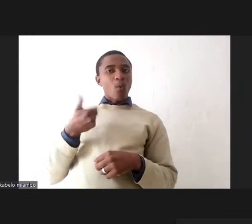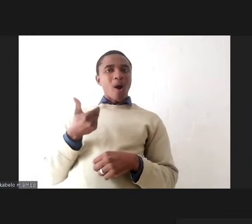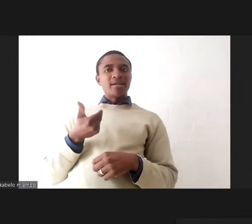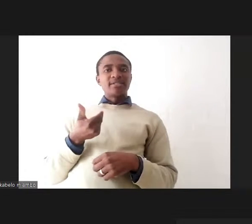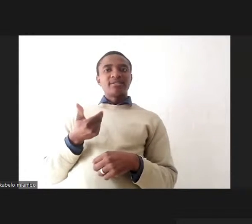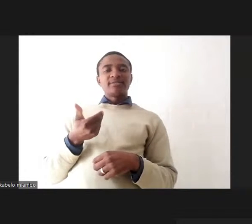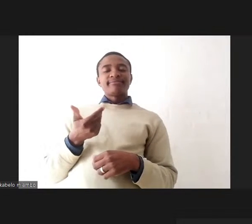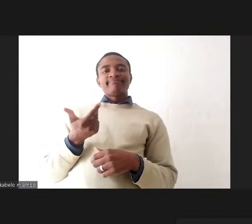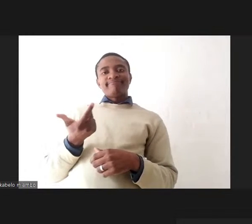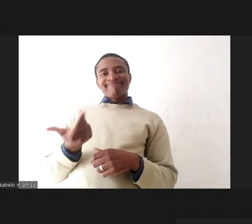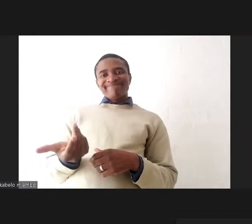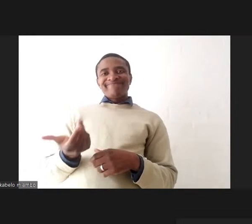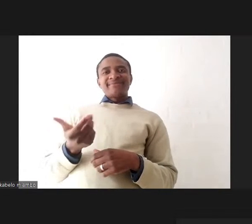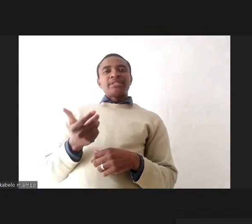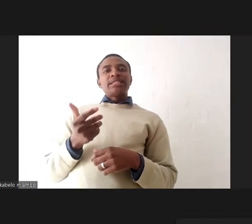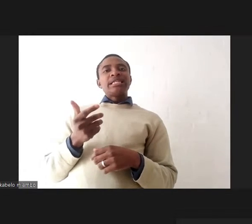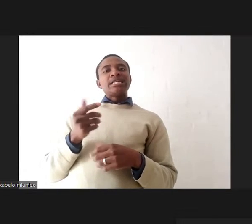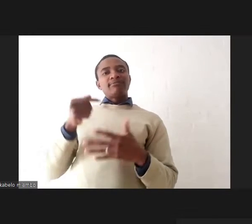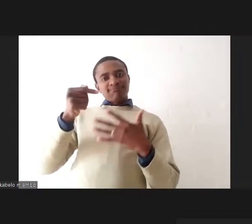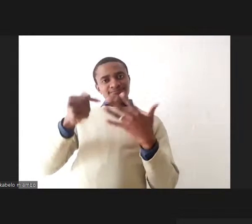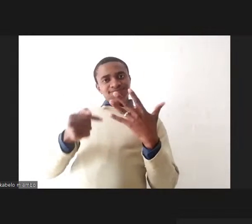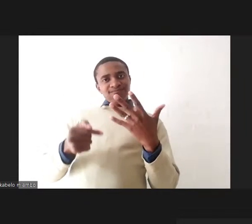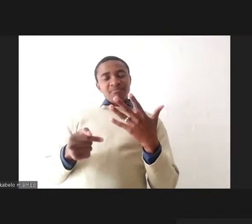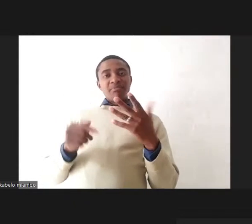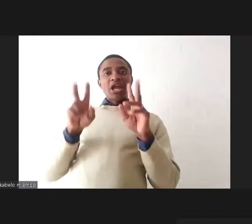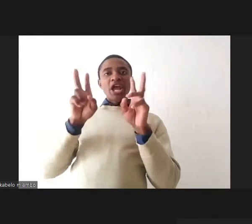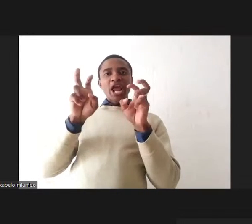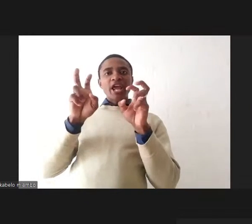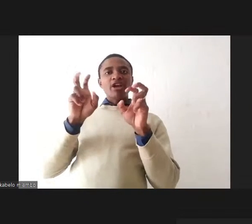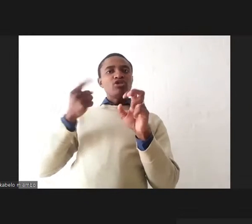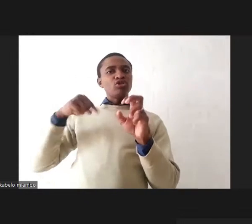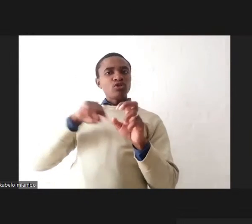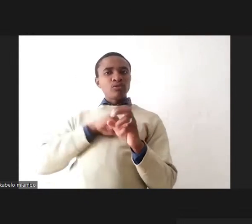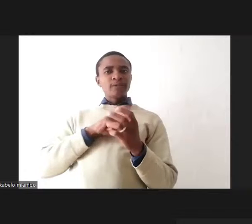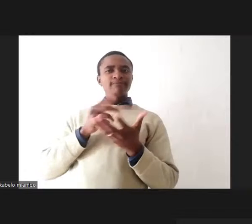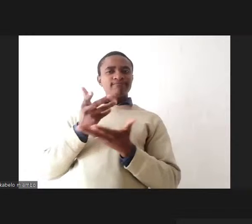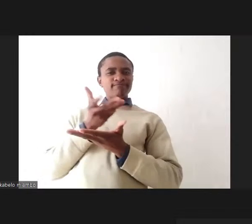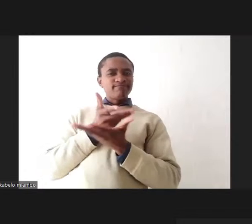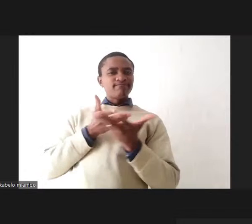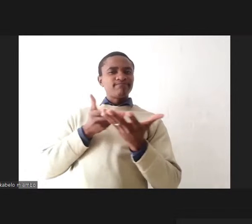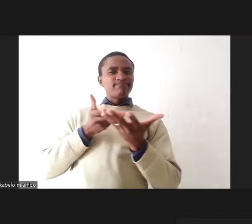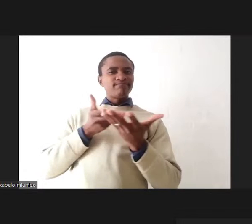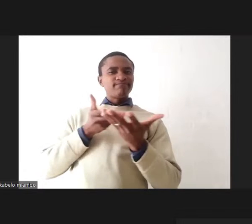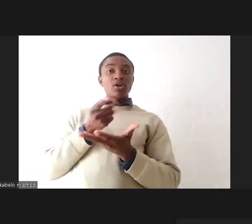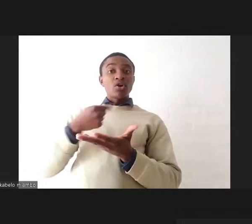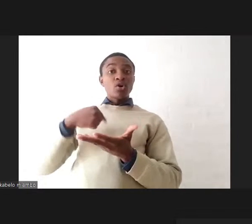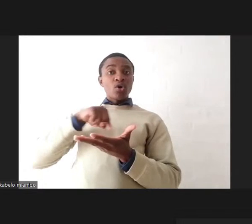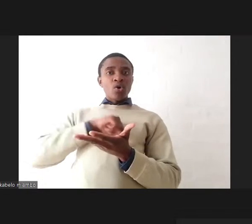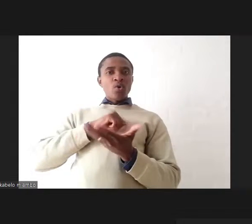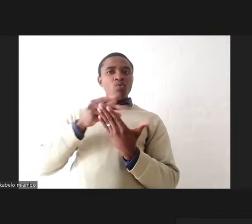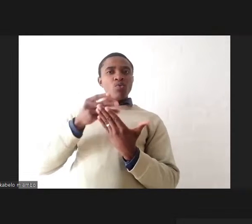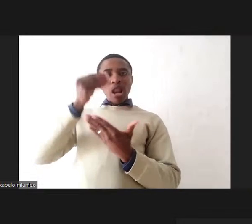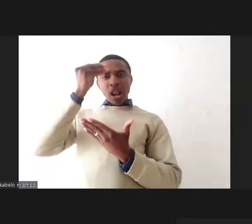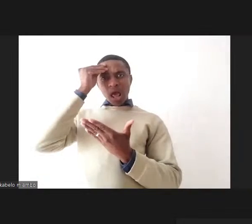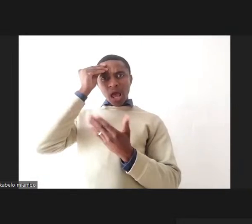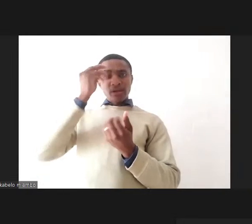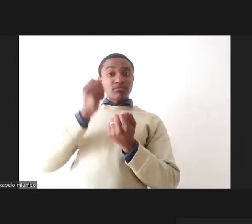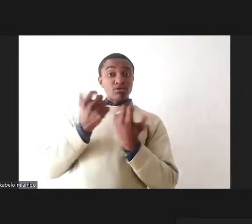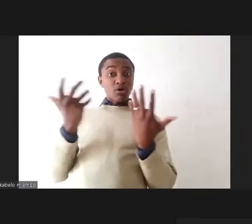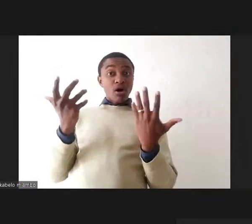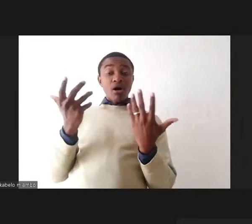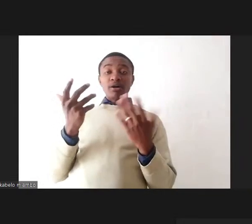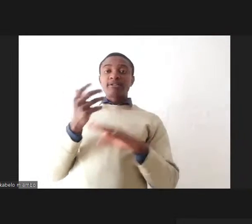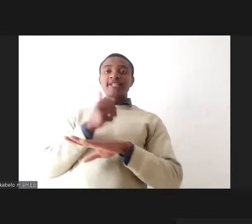So those issues have been taken into account, and we've also learned a lot from our farmers, our